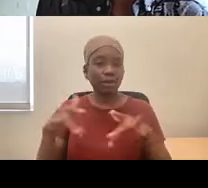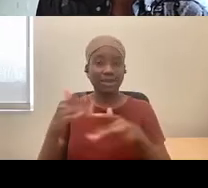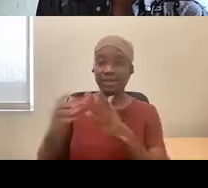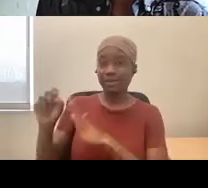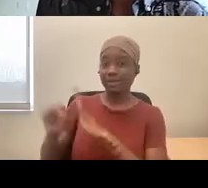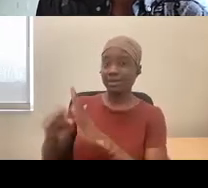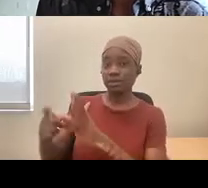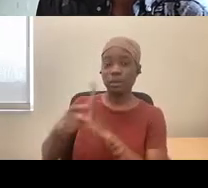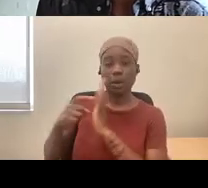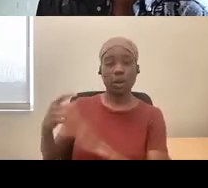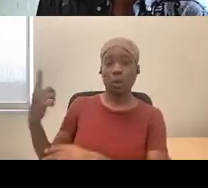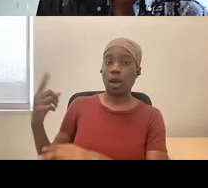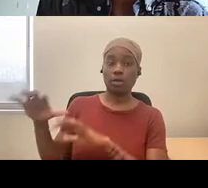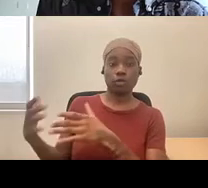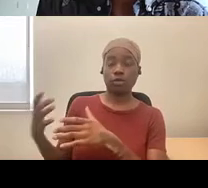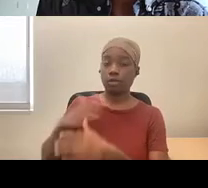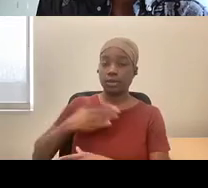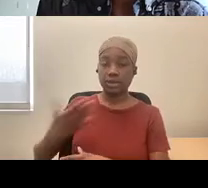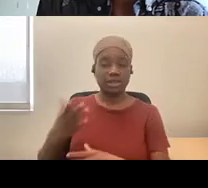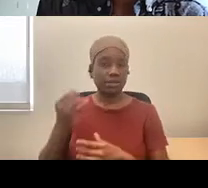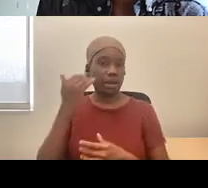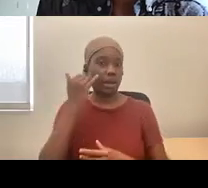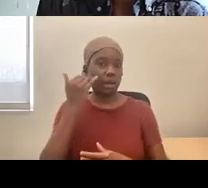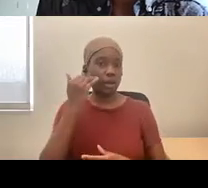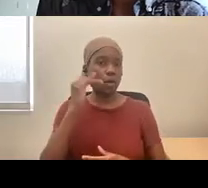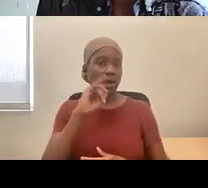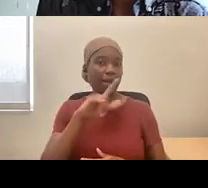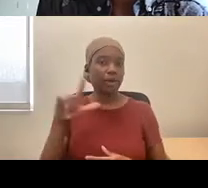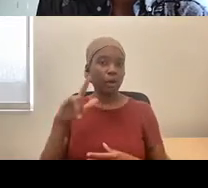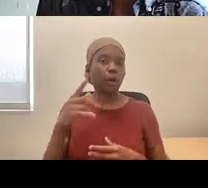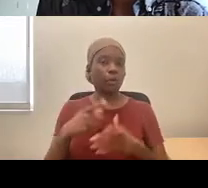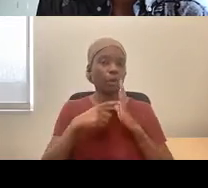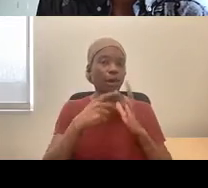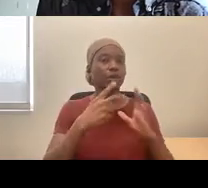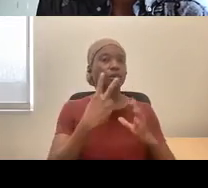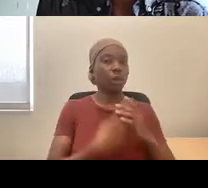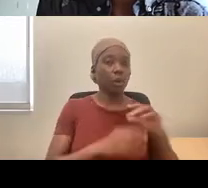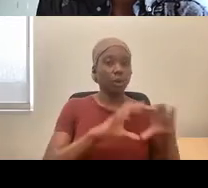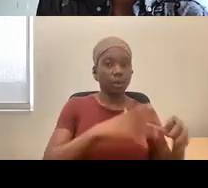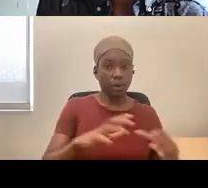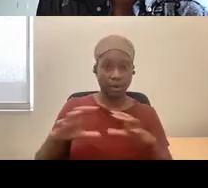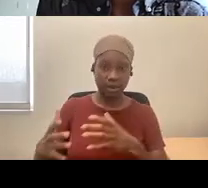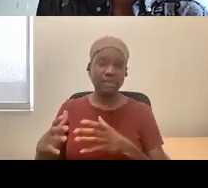So how is that legal for, are you consenting by signing a lease?